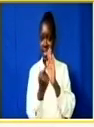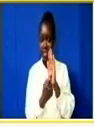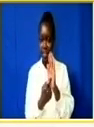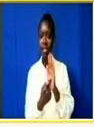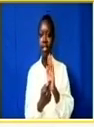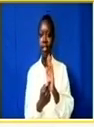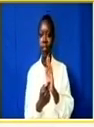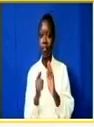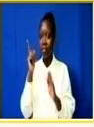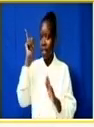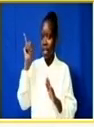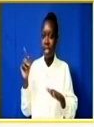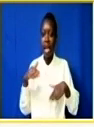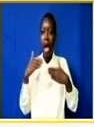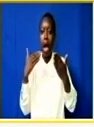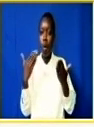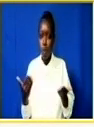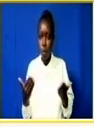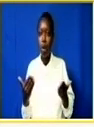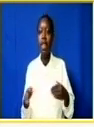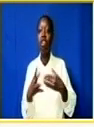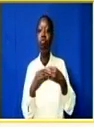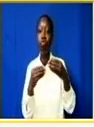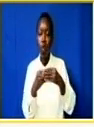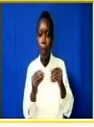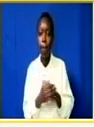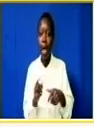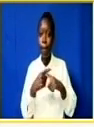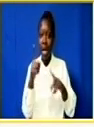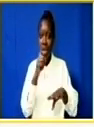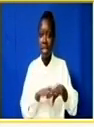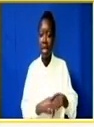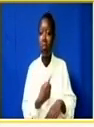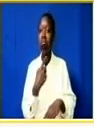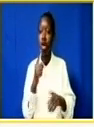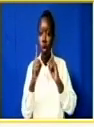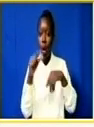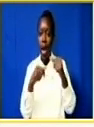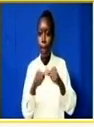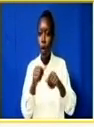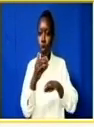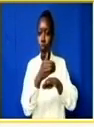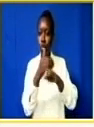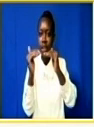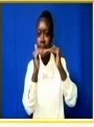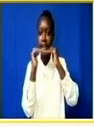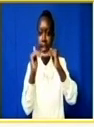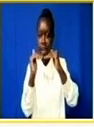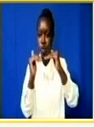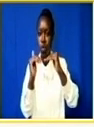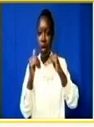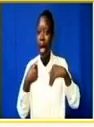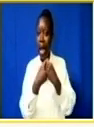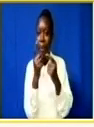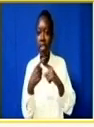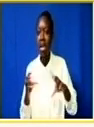that's how they appear. Mm-hmm. But remember we said, when you talk about sheet erosion, it happens, but it is not